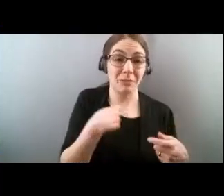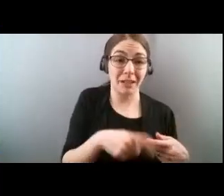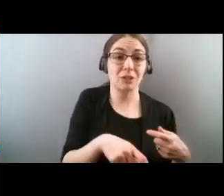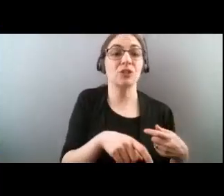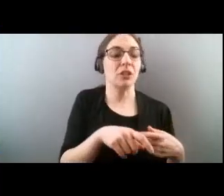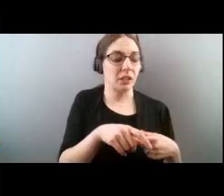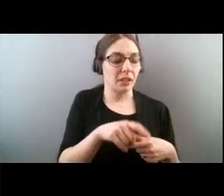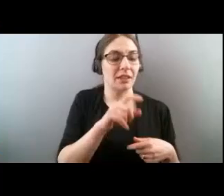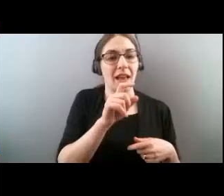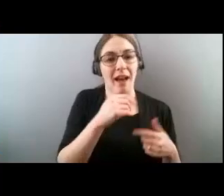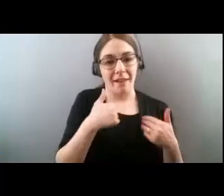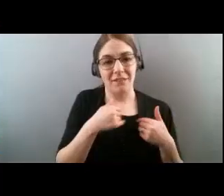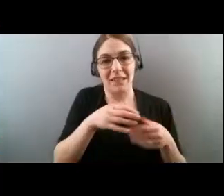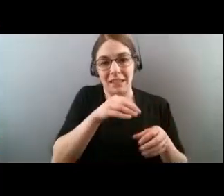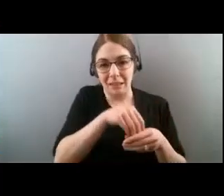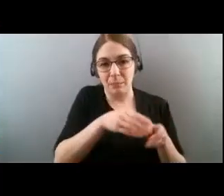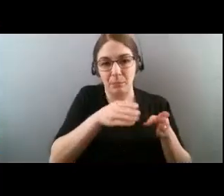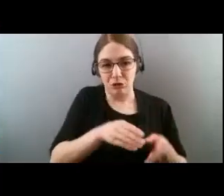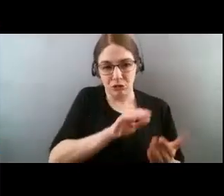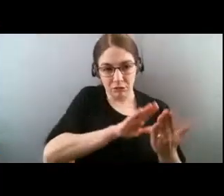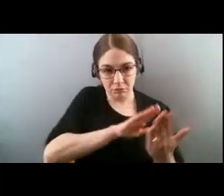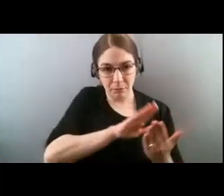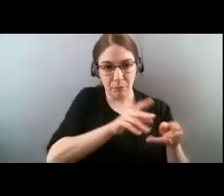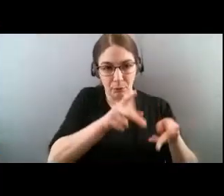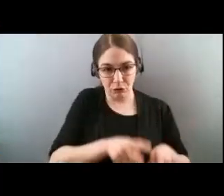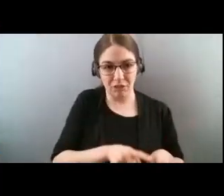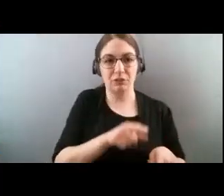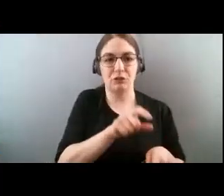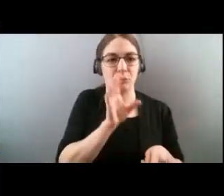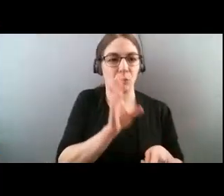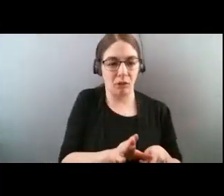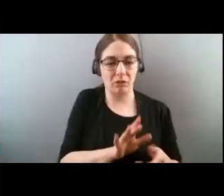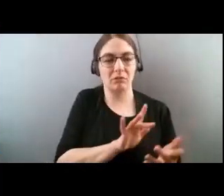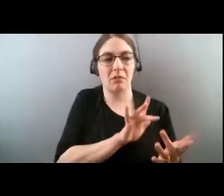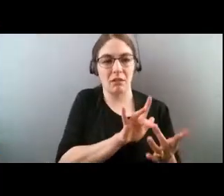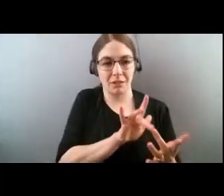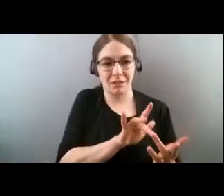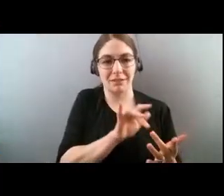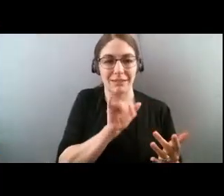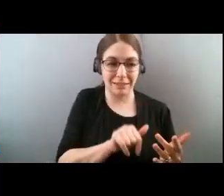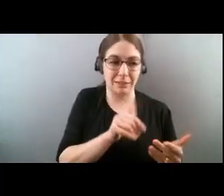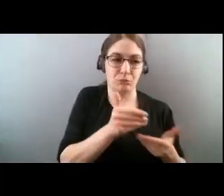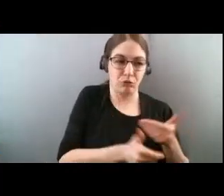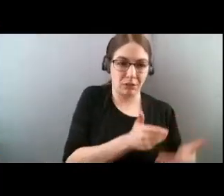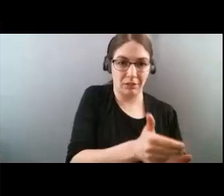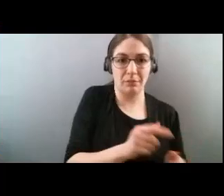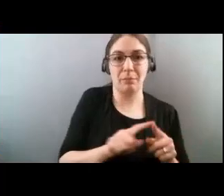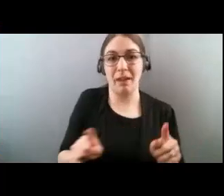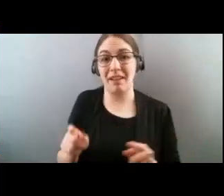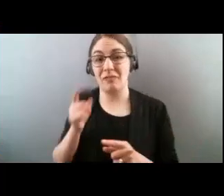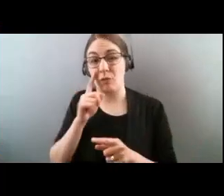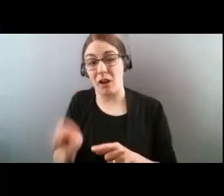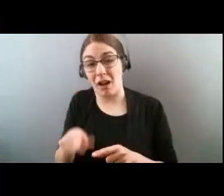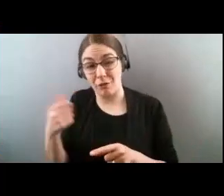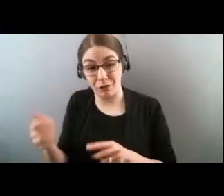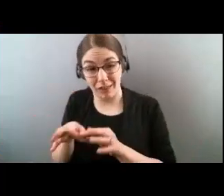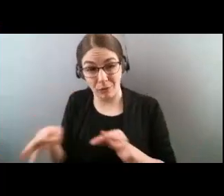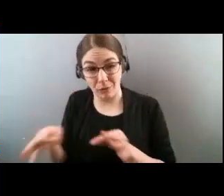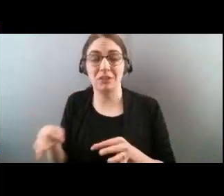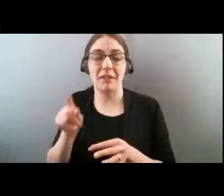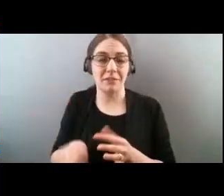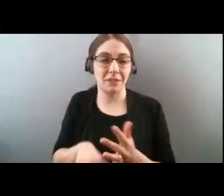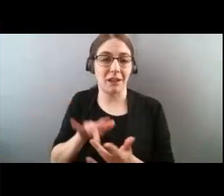by. So trying to package all that into this nice document that people can